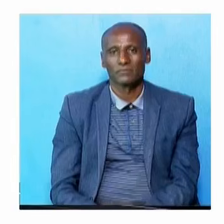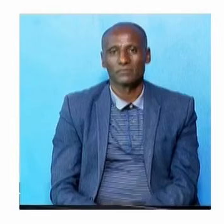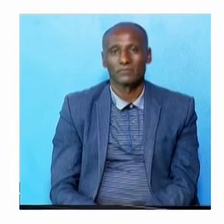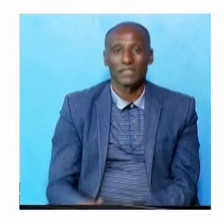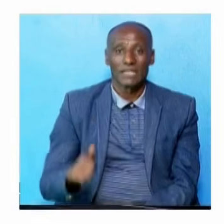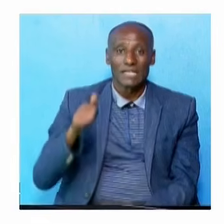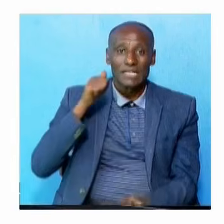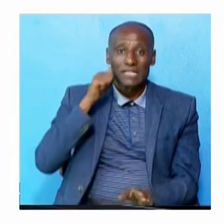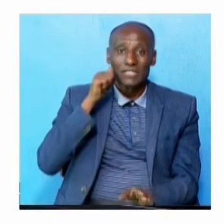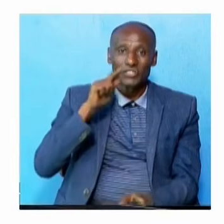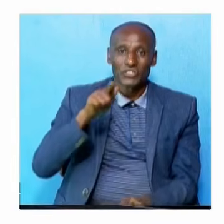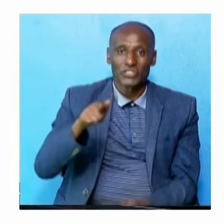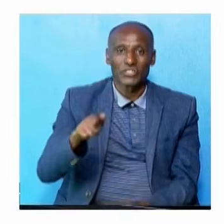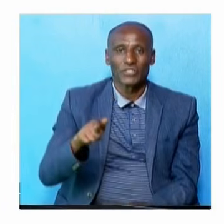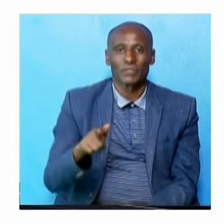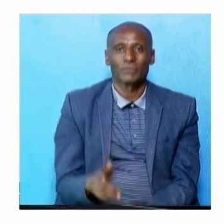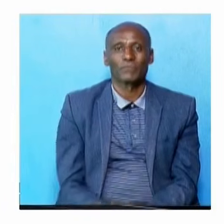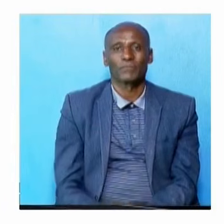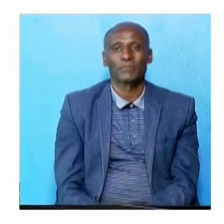She